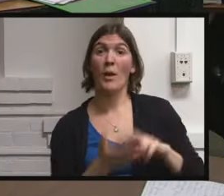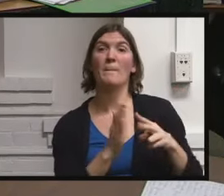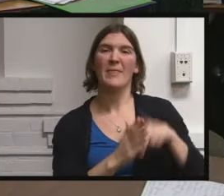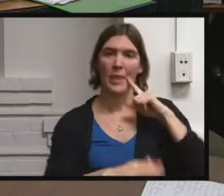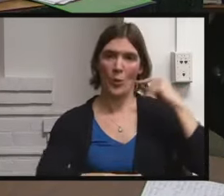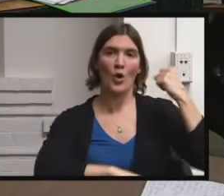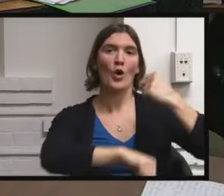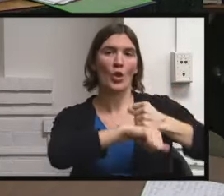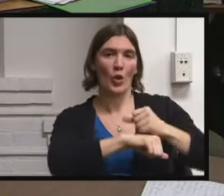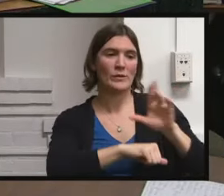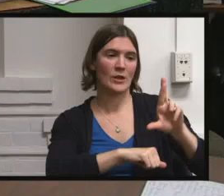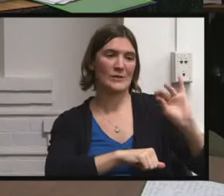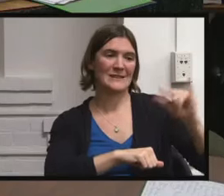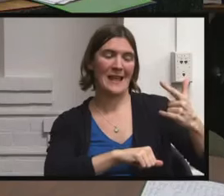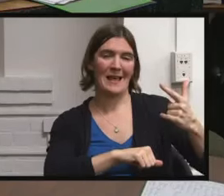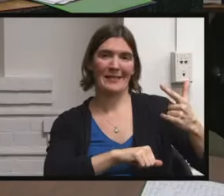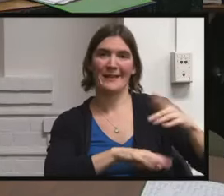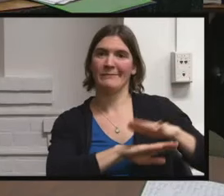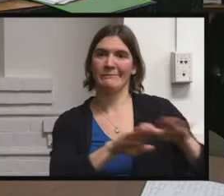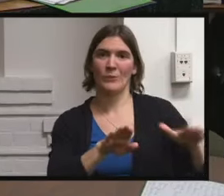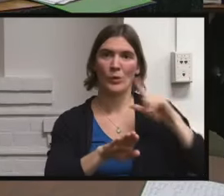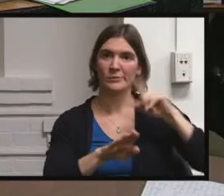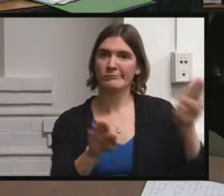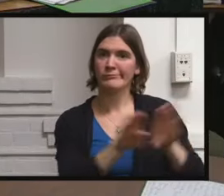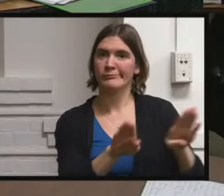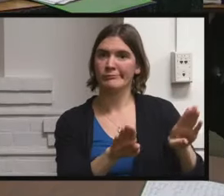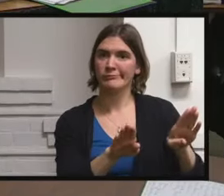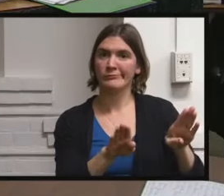of the recycling facility there.